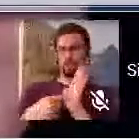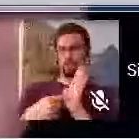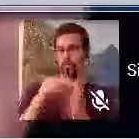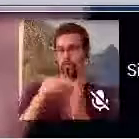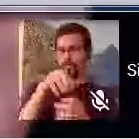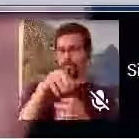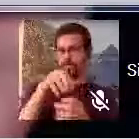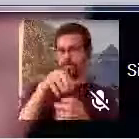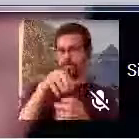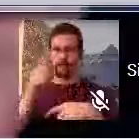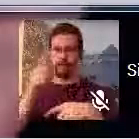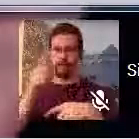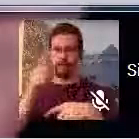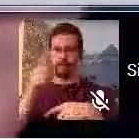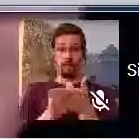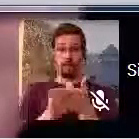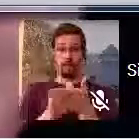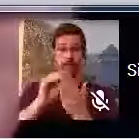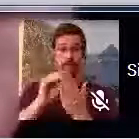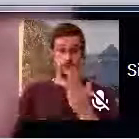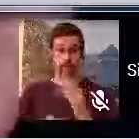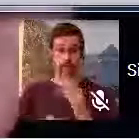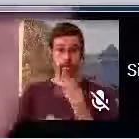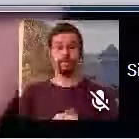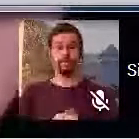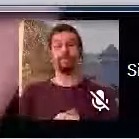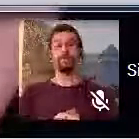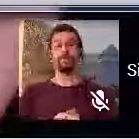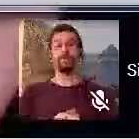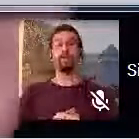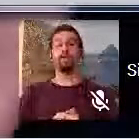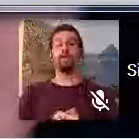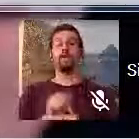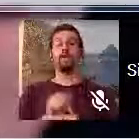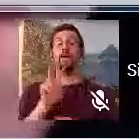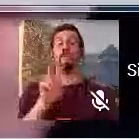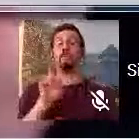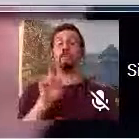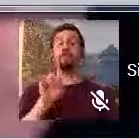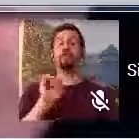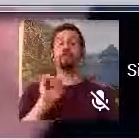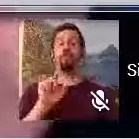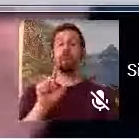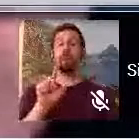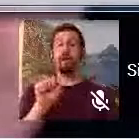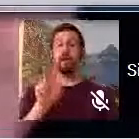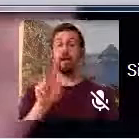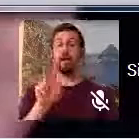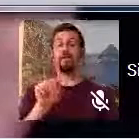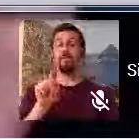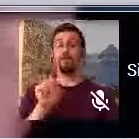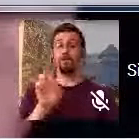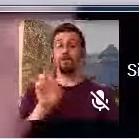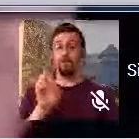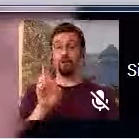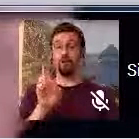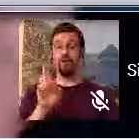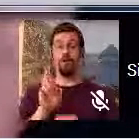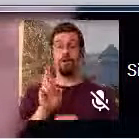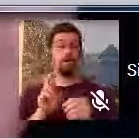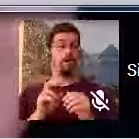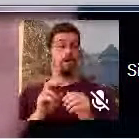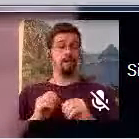transcriptions. The virtual avatar is driven by an animation